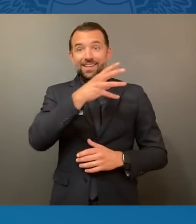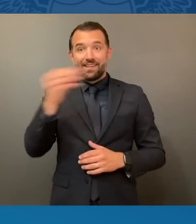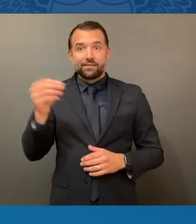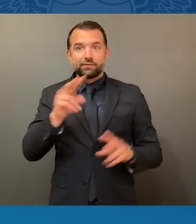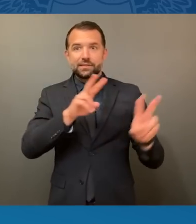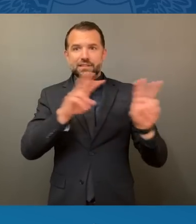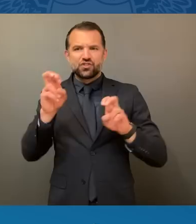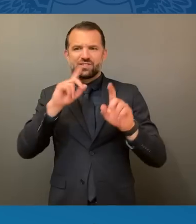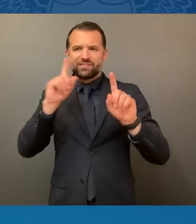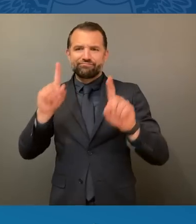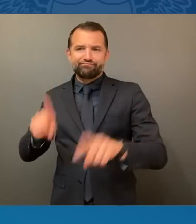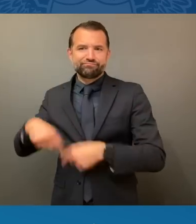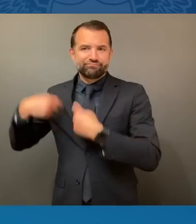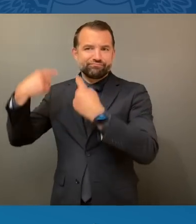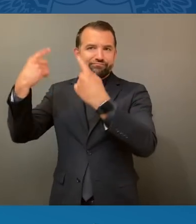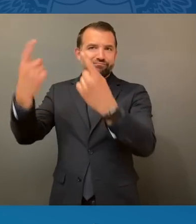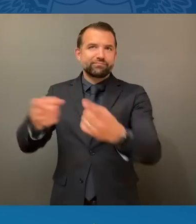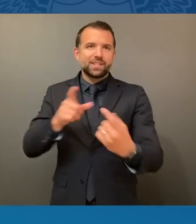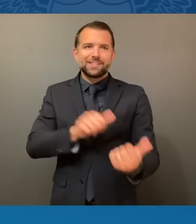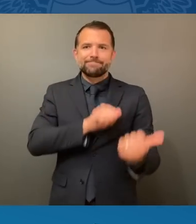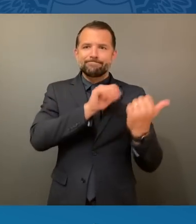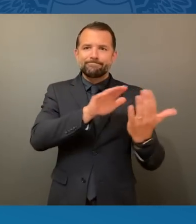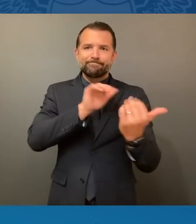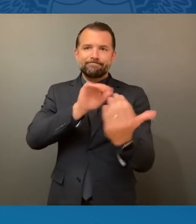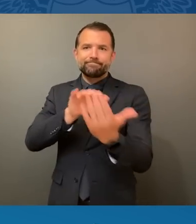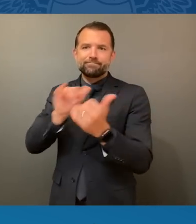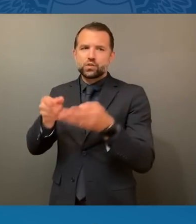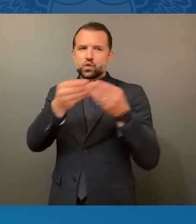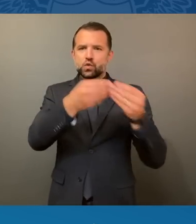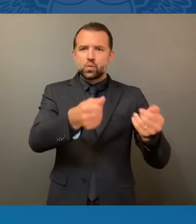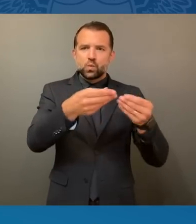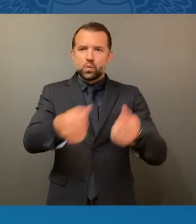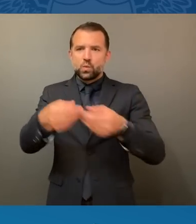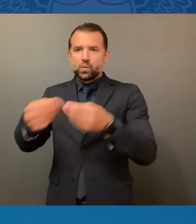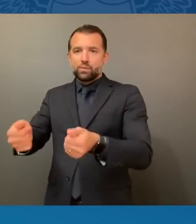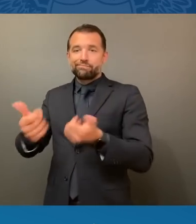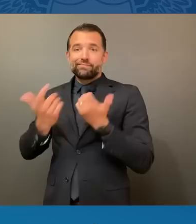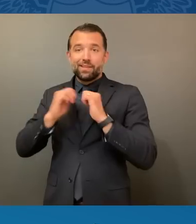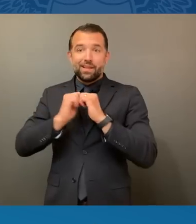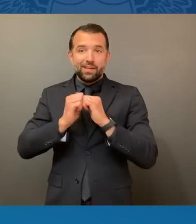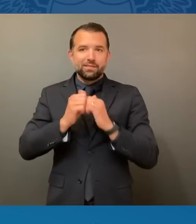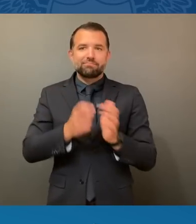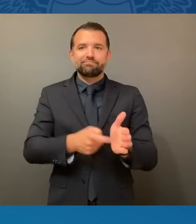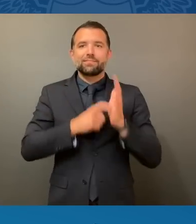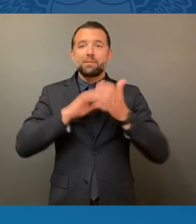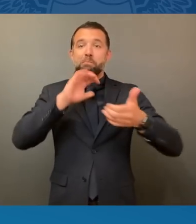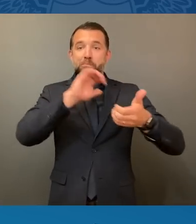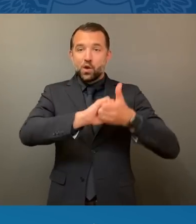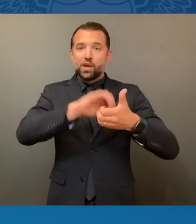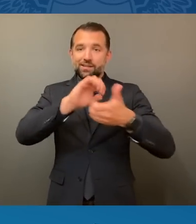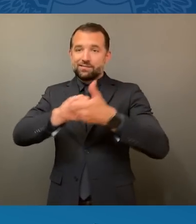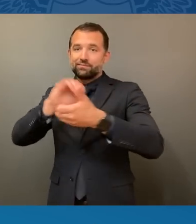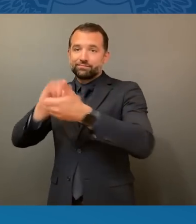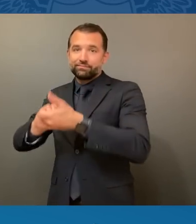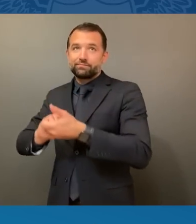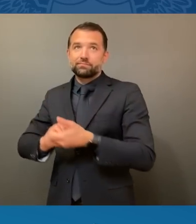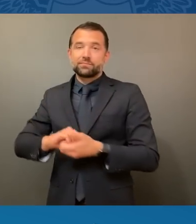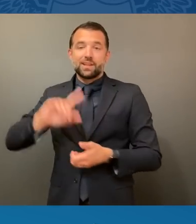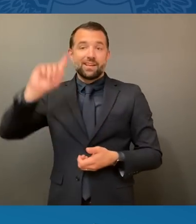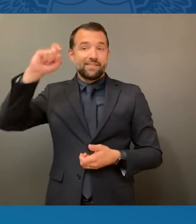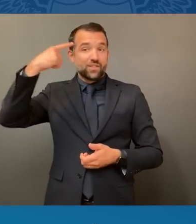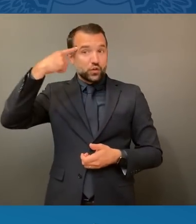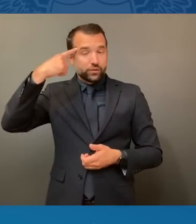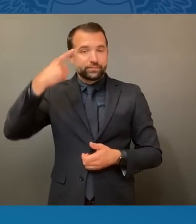intractable issues will require that partnership for a number of reasons. Government uniquely has the ability to